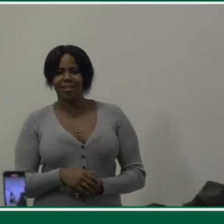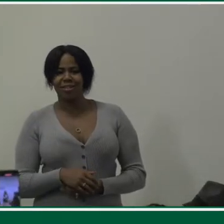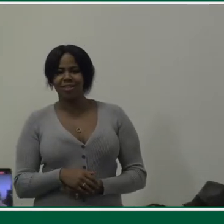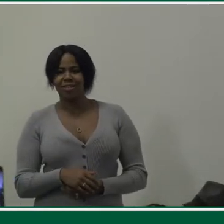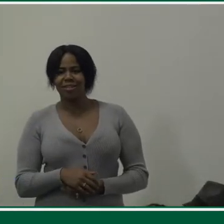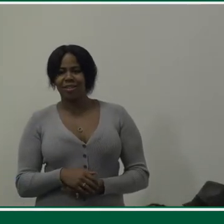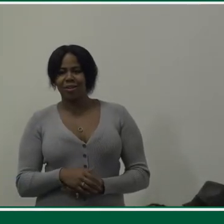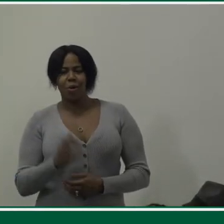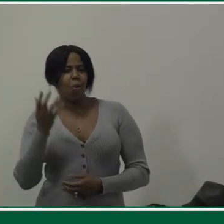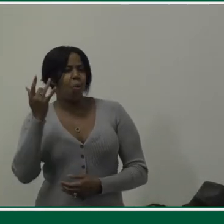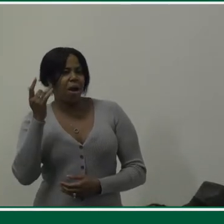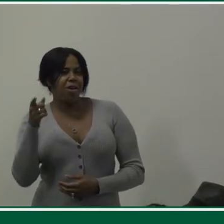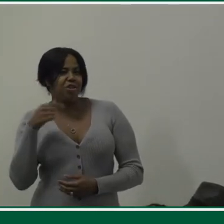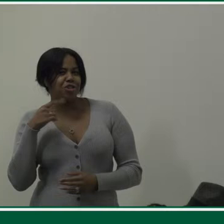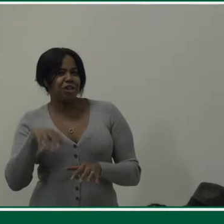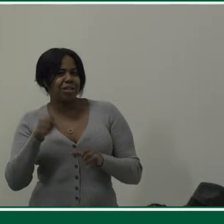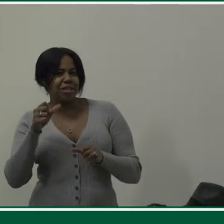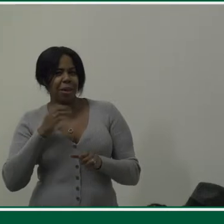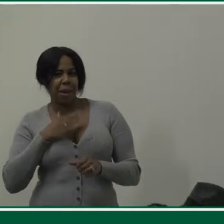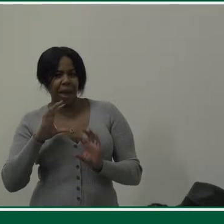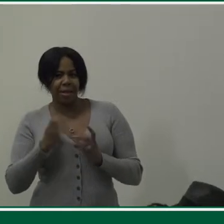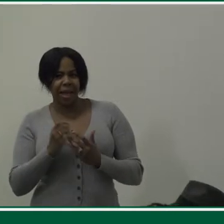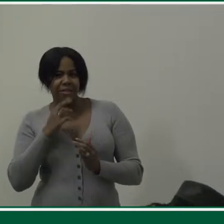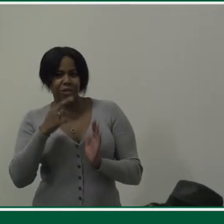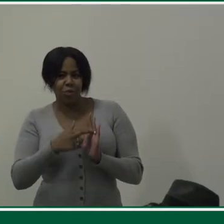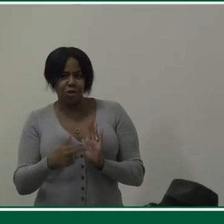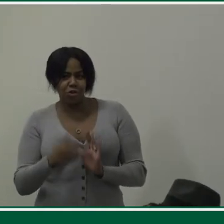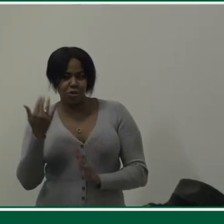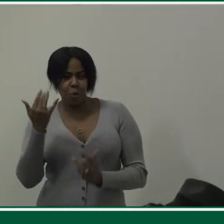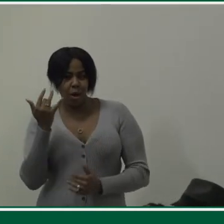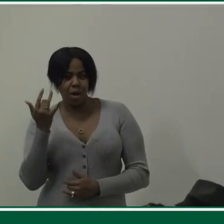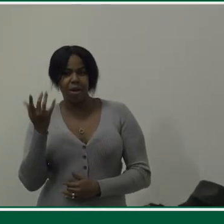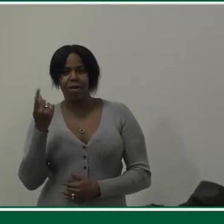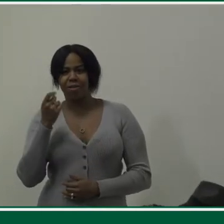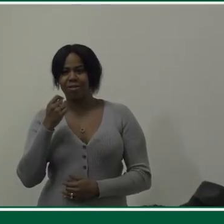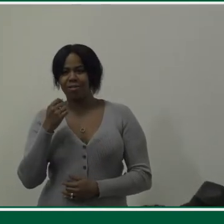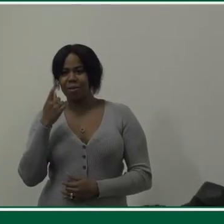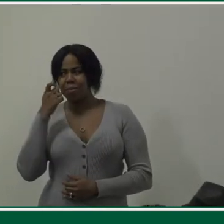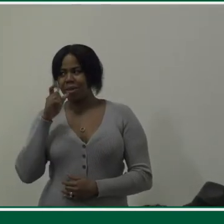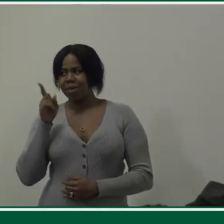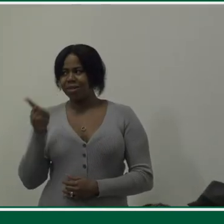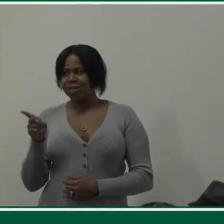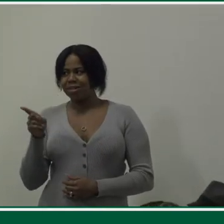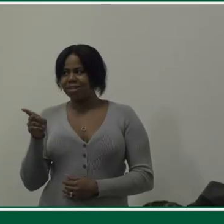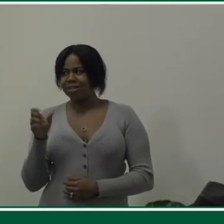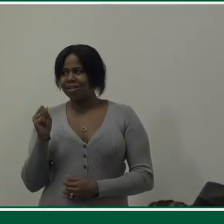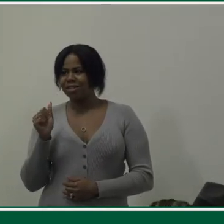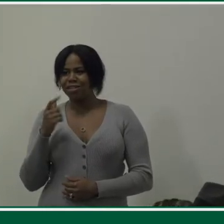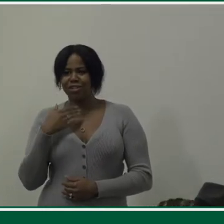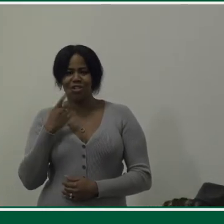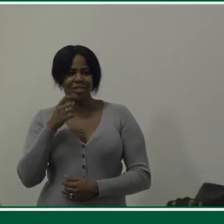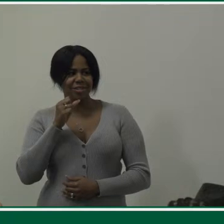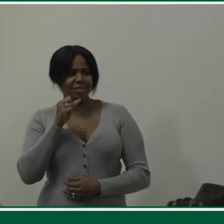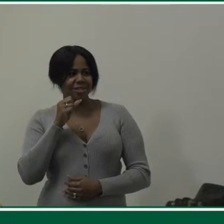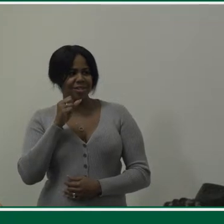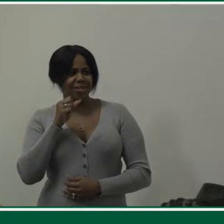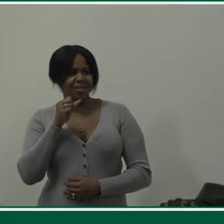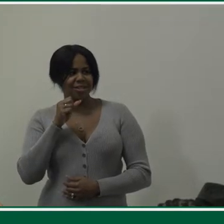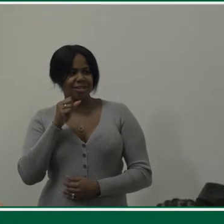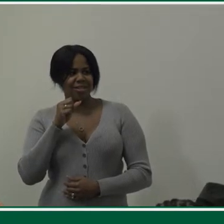she took all of my classes while she was a student here, Dr. Wood, man.